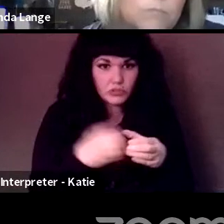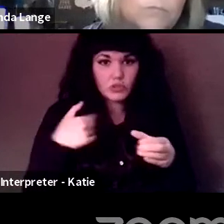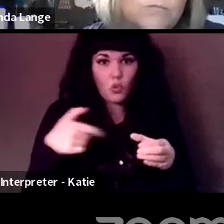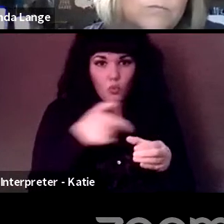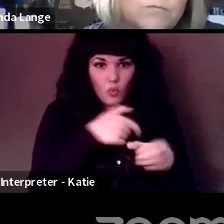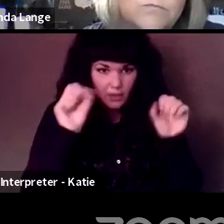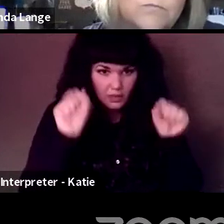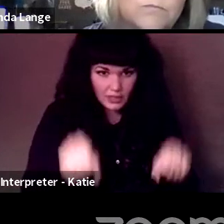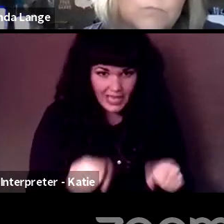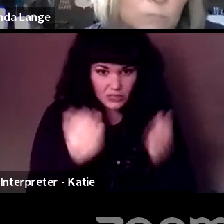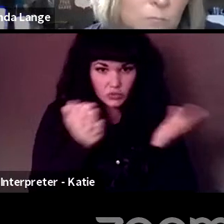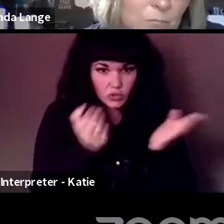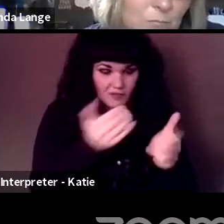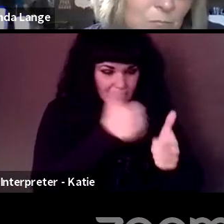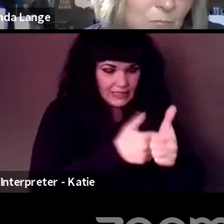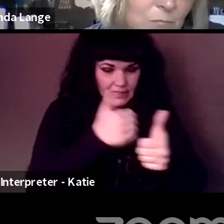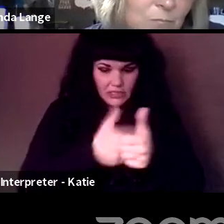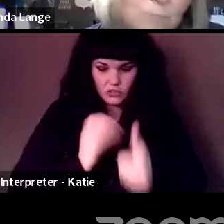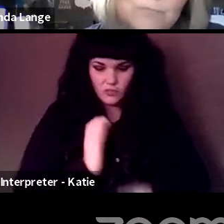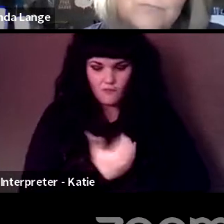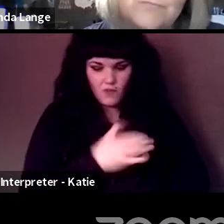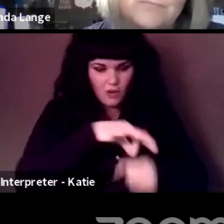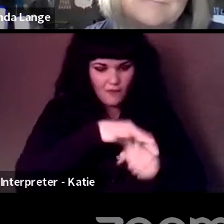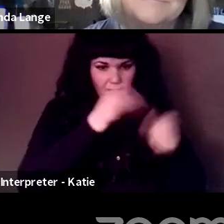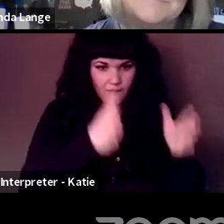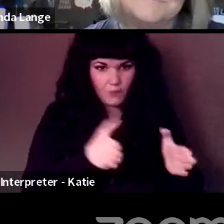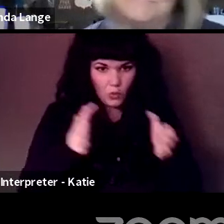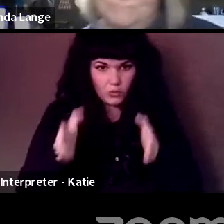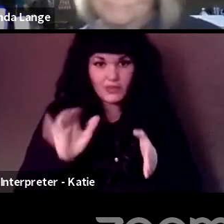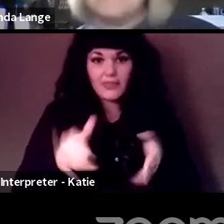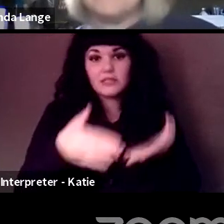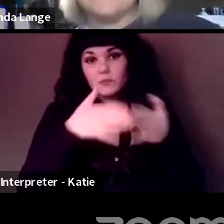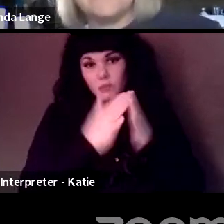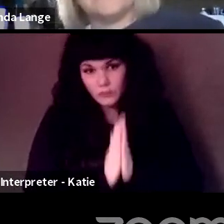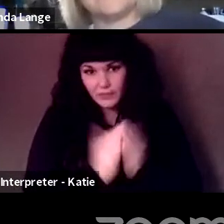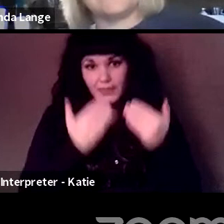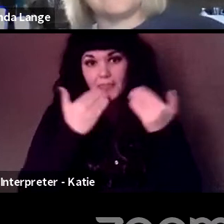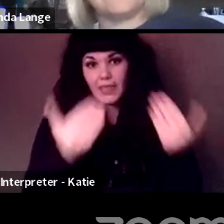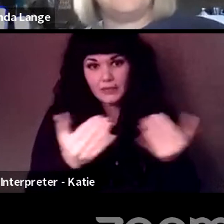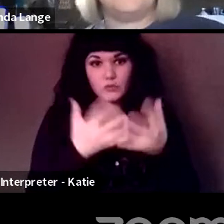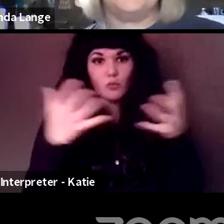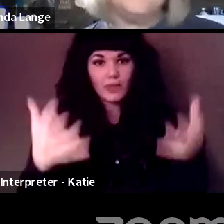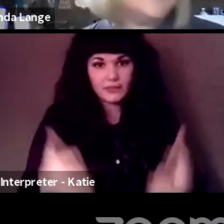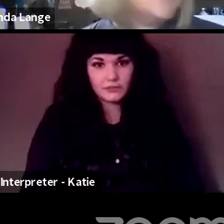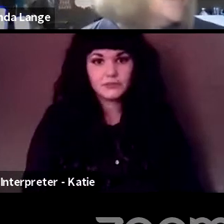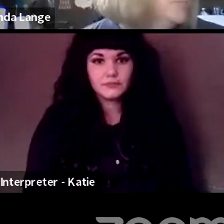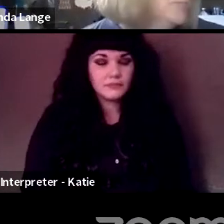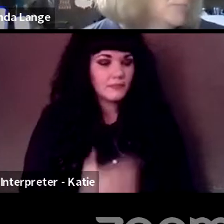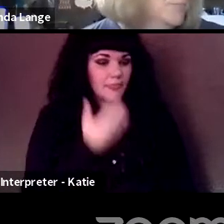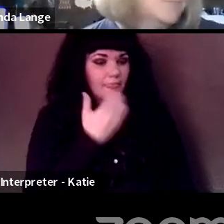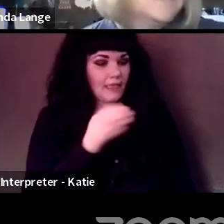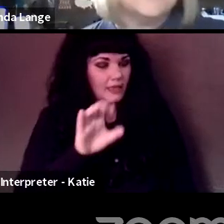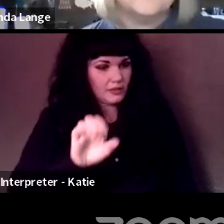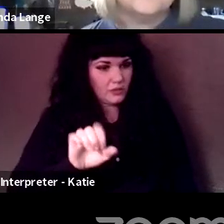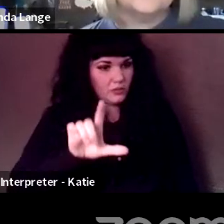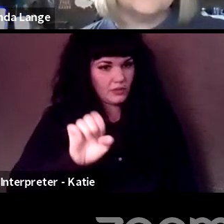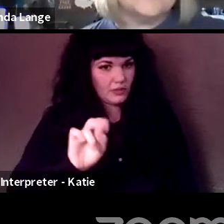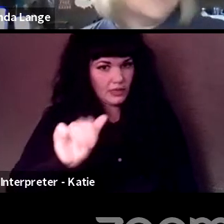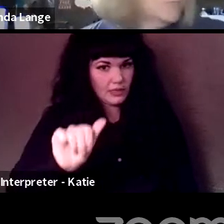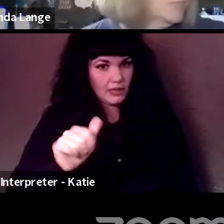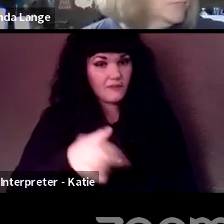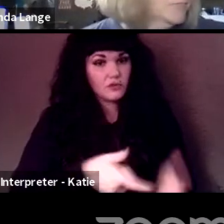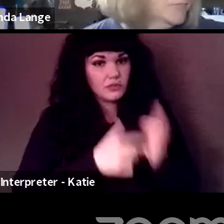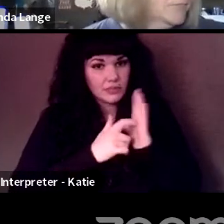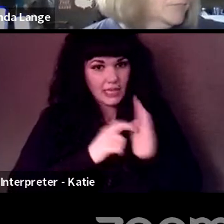That would be my wish and my recommendation. Thank you very much. Thank you. Thank you, Elena, for taking the time to